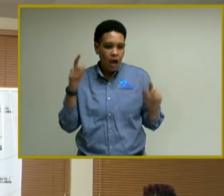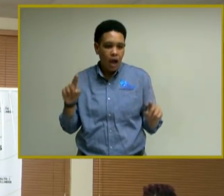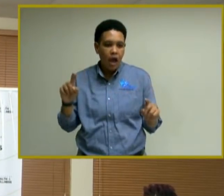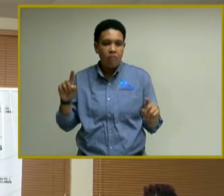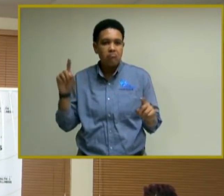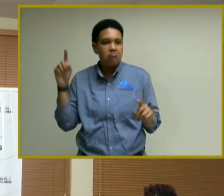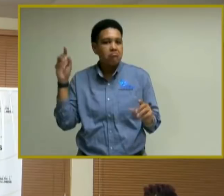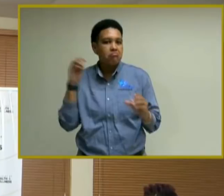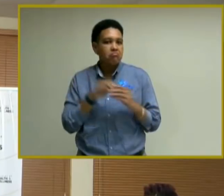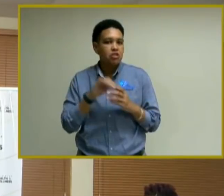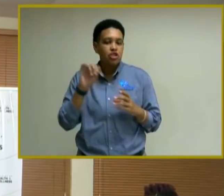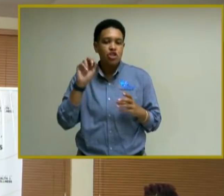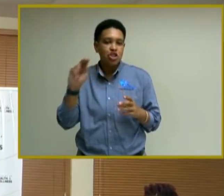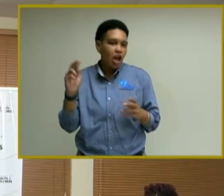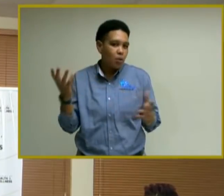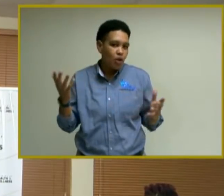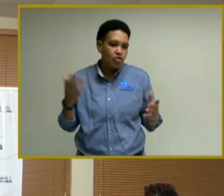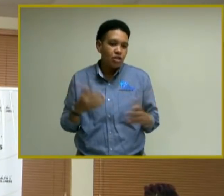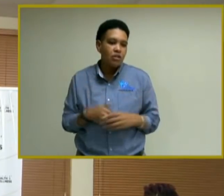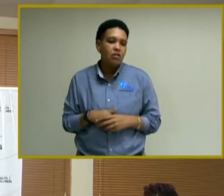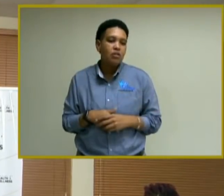come January?